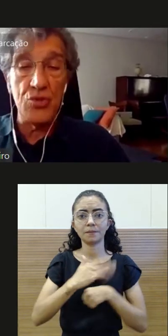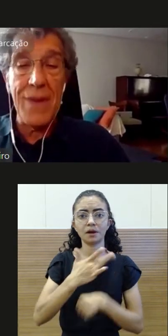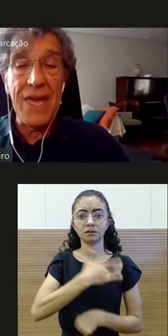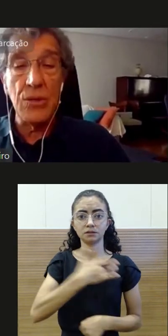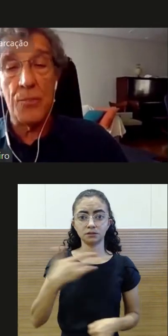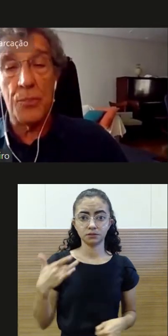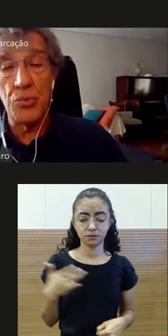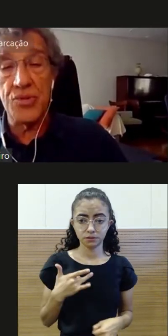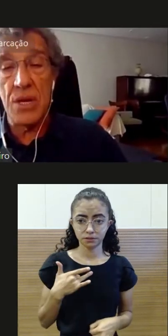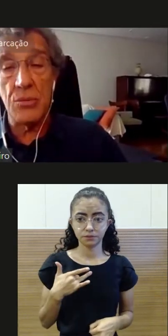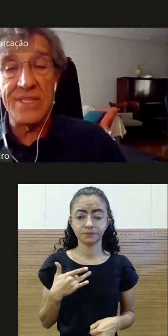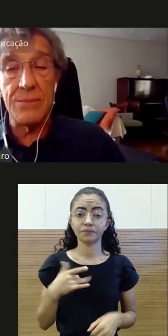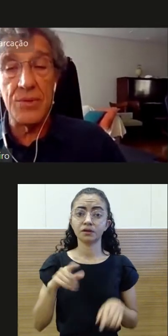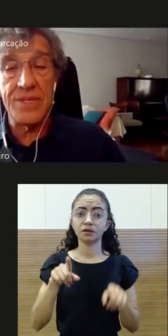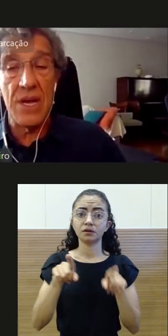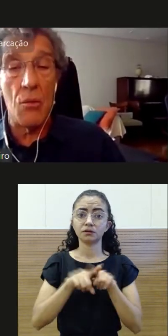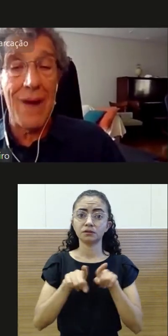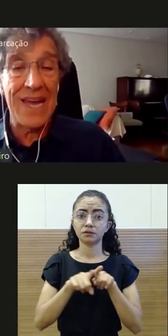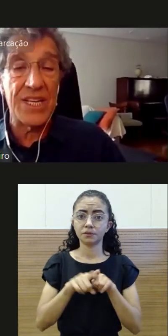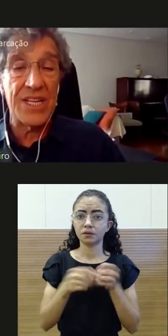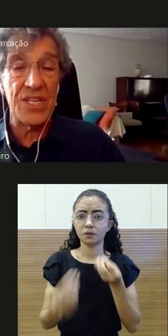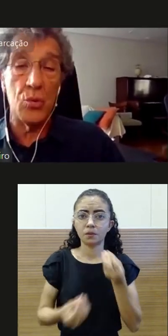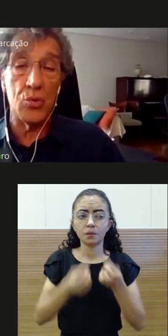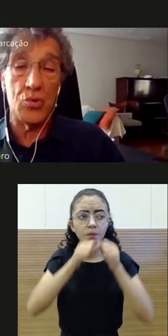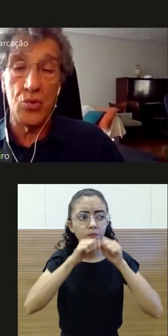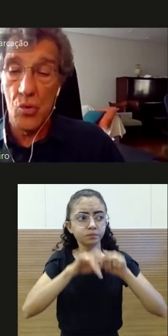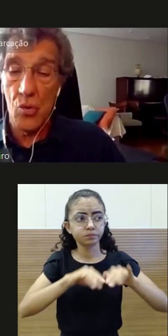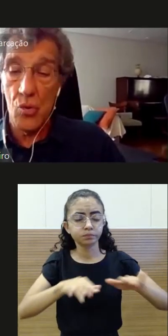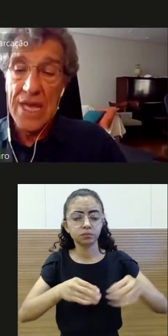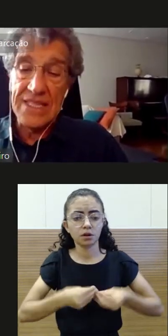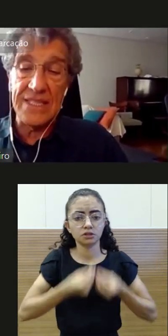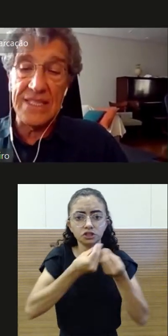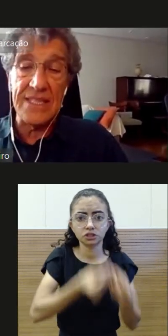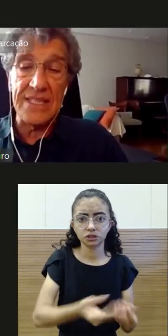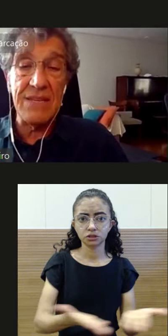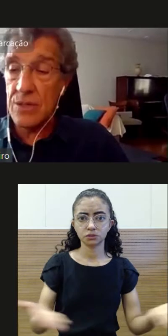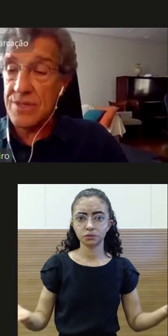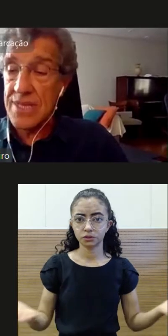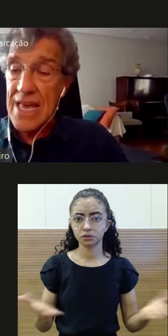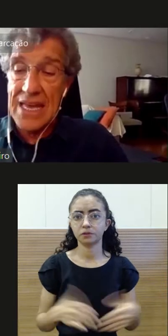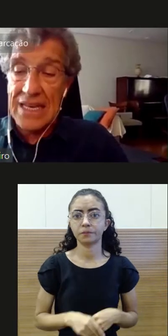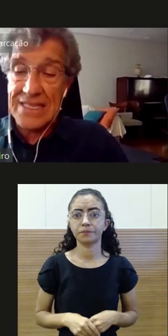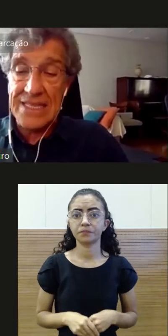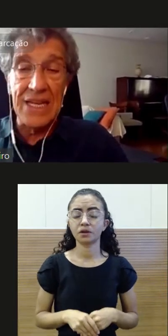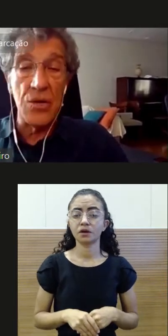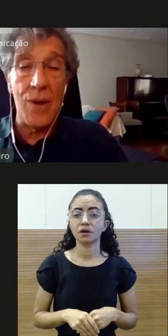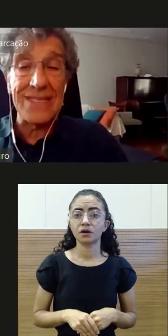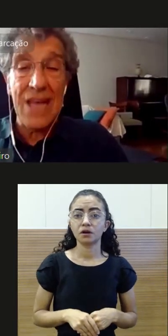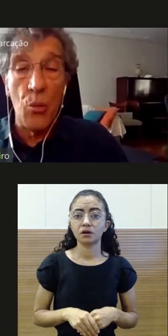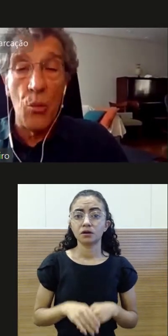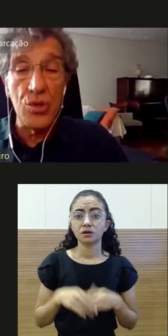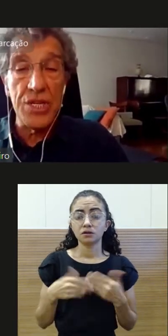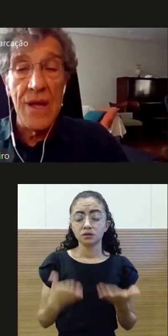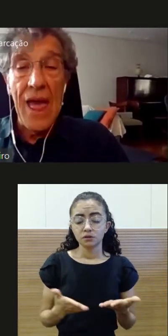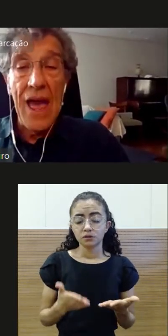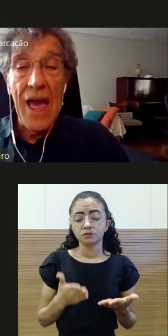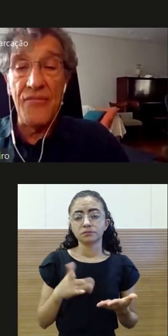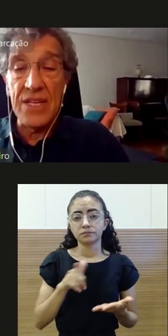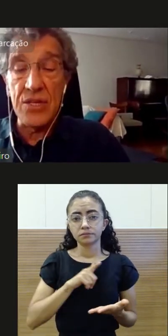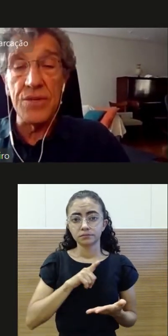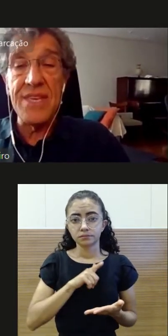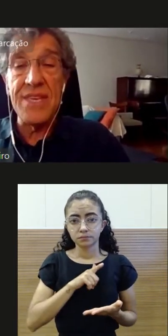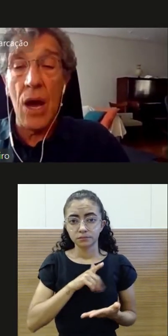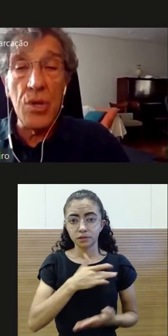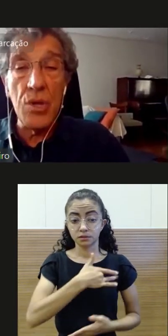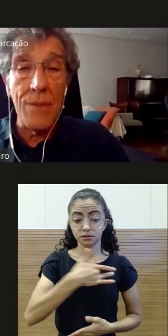foods from healthier groups, and the means of production, marketing, and consumption of these foods, they